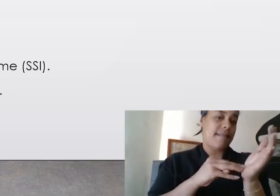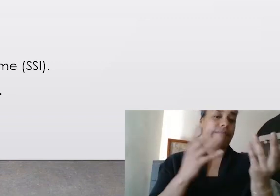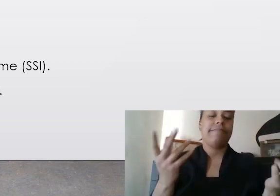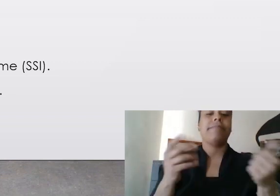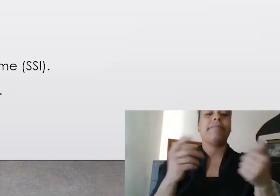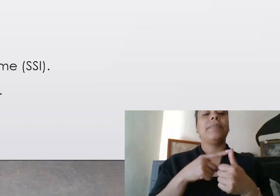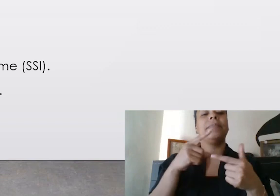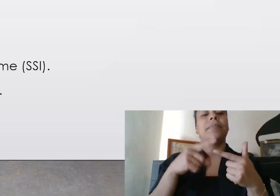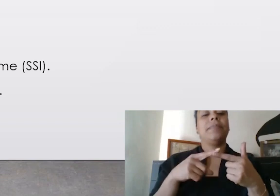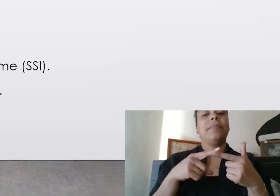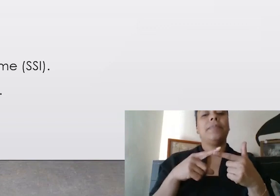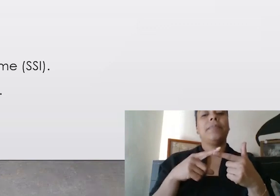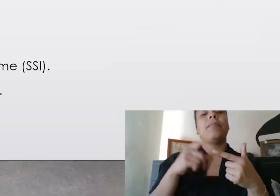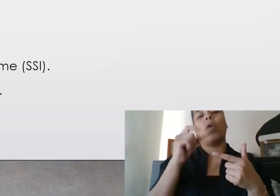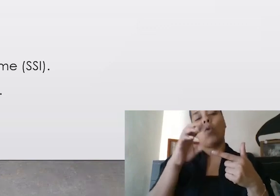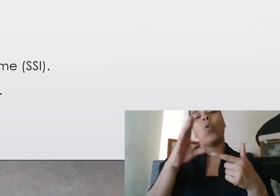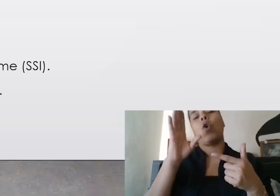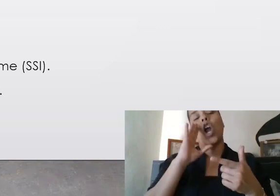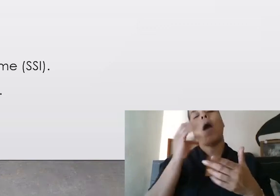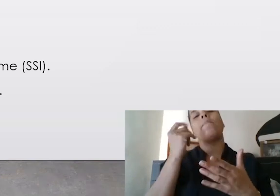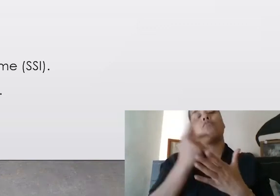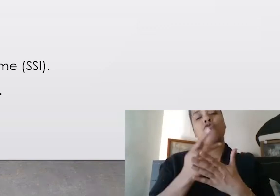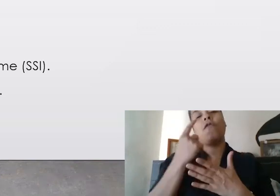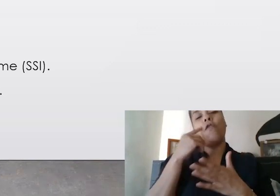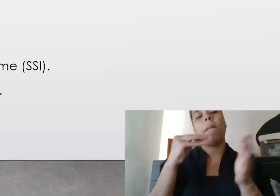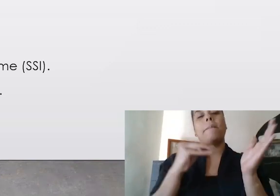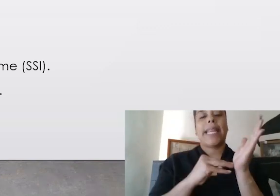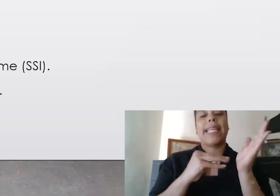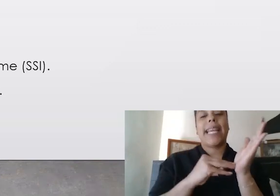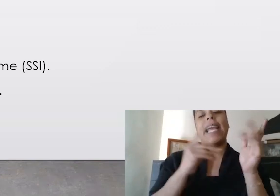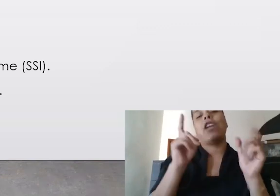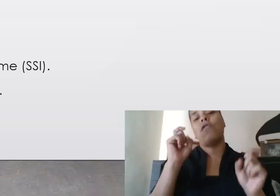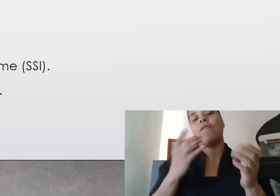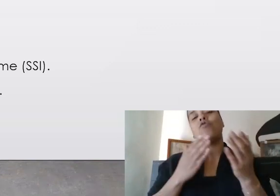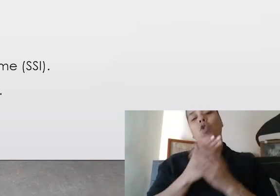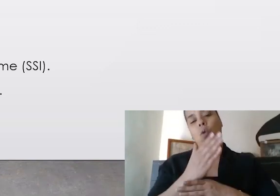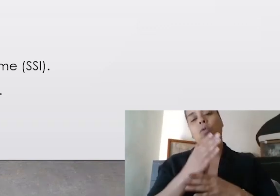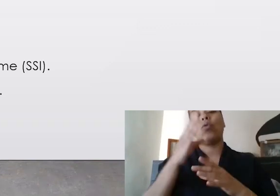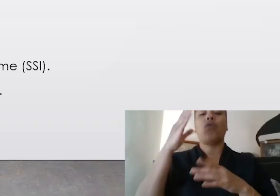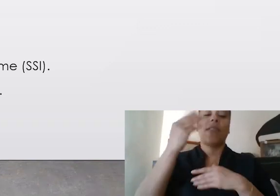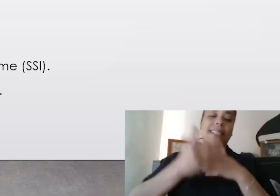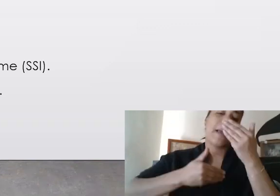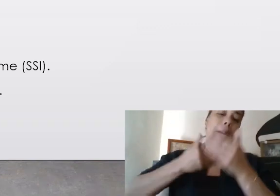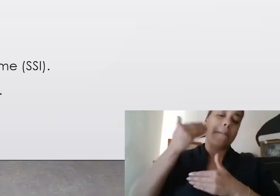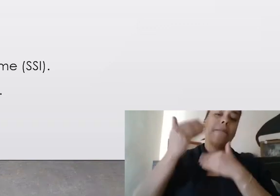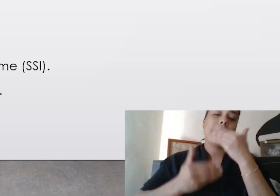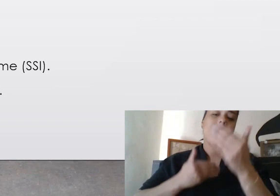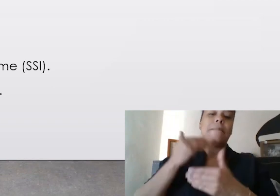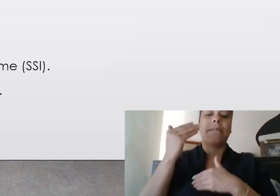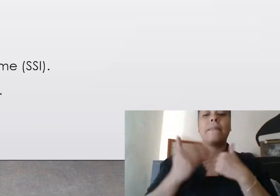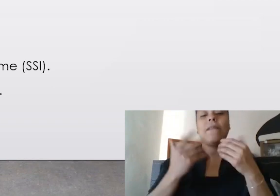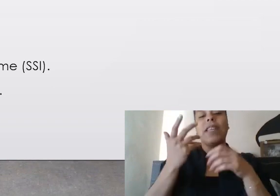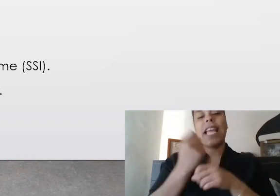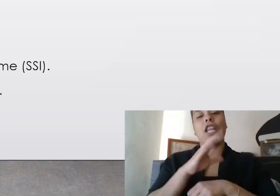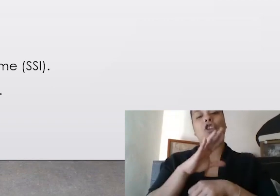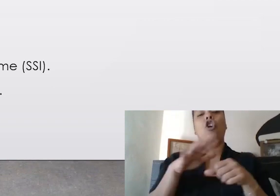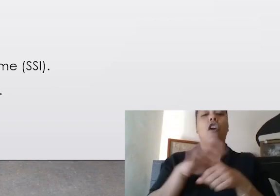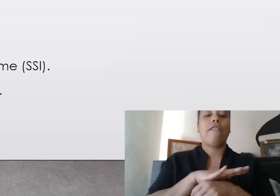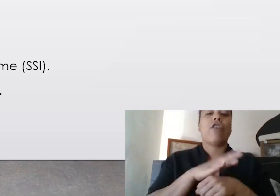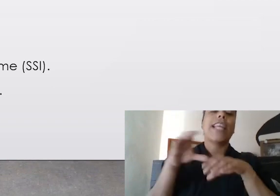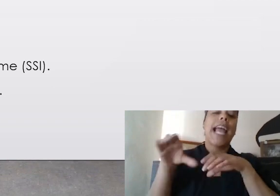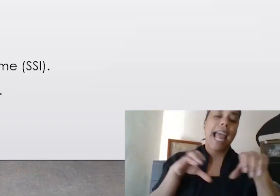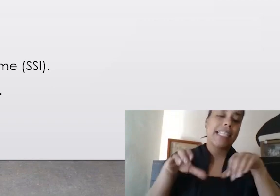automatically, or you're approved for Medicaid, and then you have to go through the steps of, you know, getting the coverage activated.